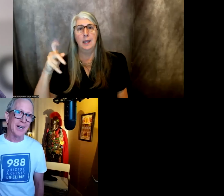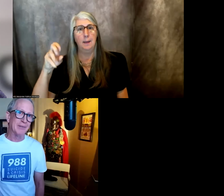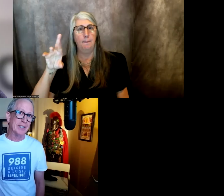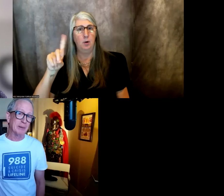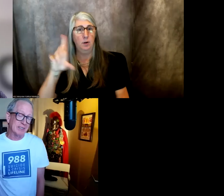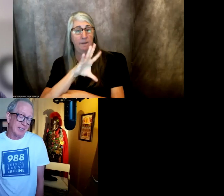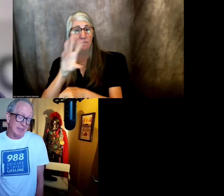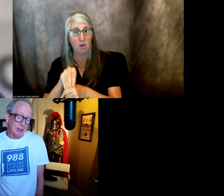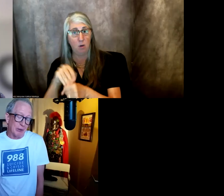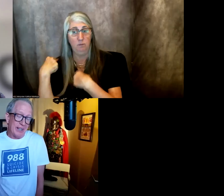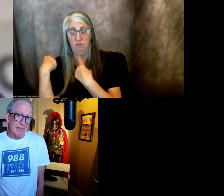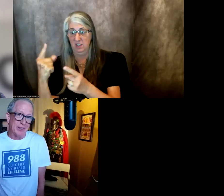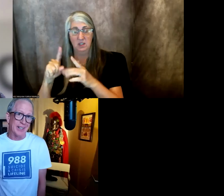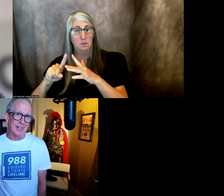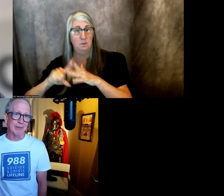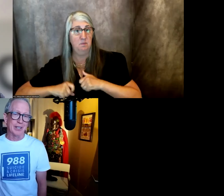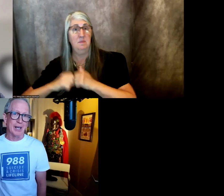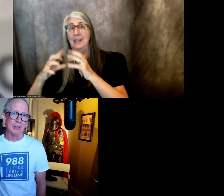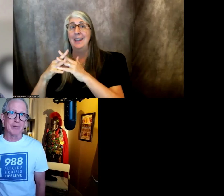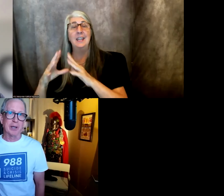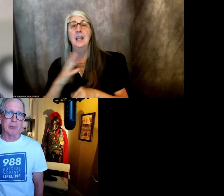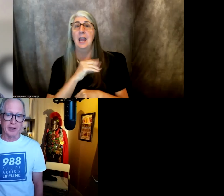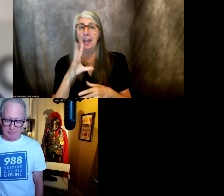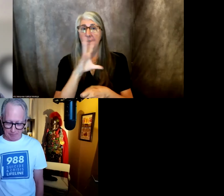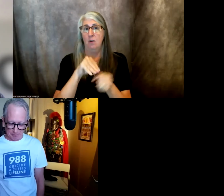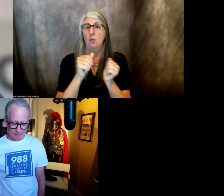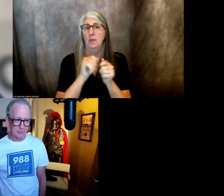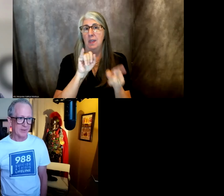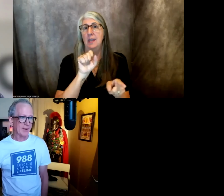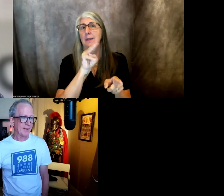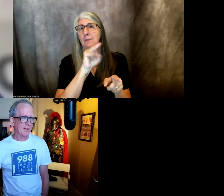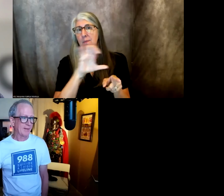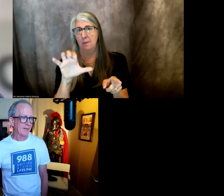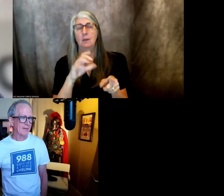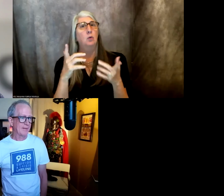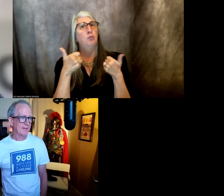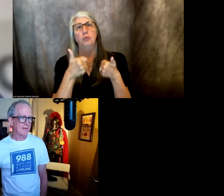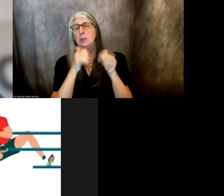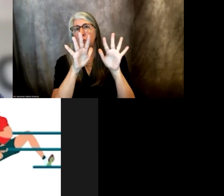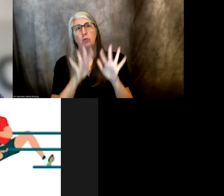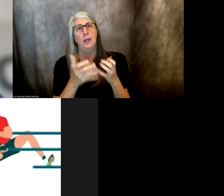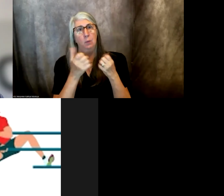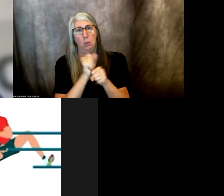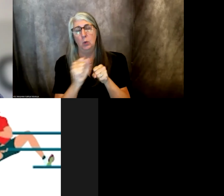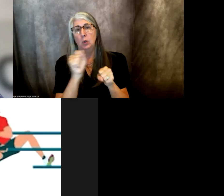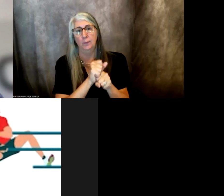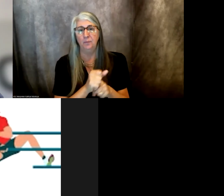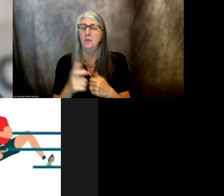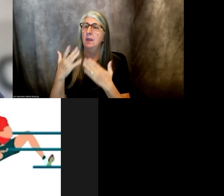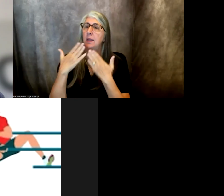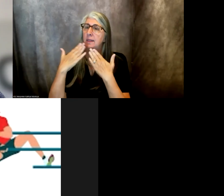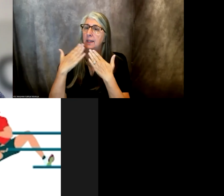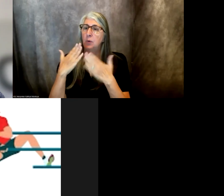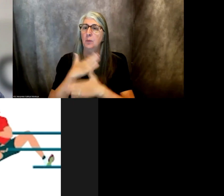of ISMIC. It's a great effort. Really have loved being a part of it. We appreciate both of your energy